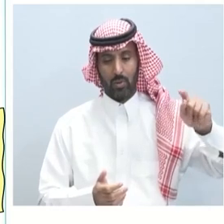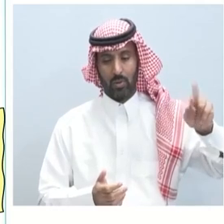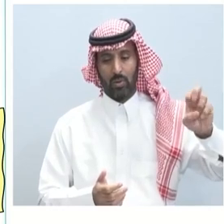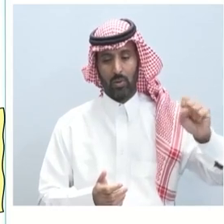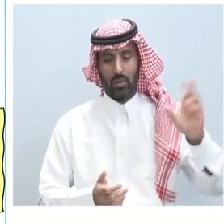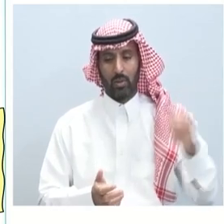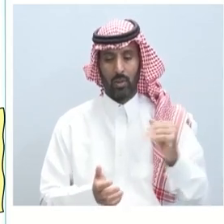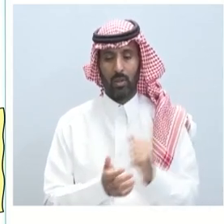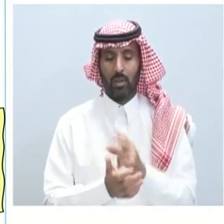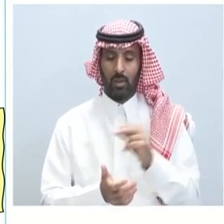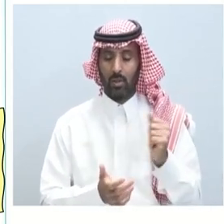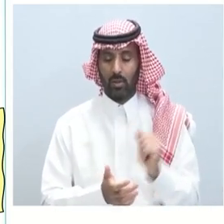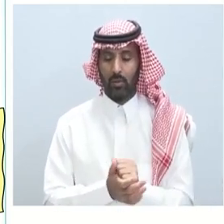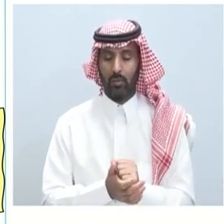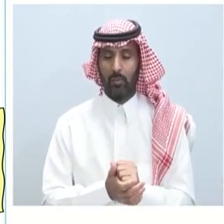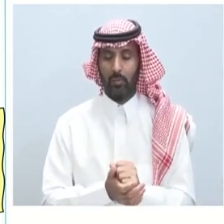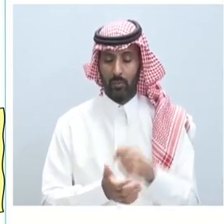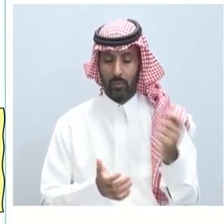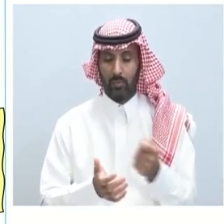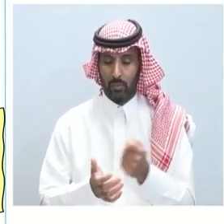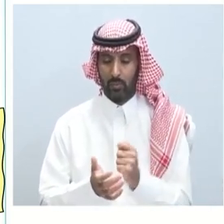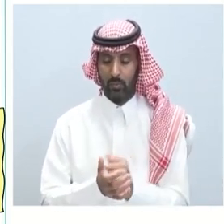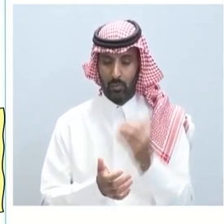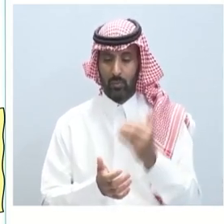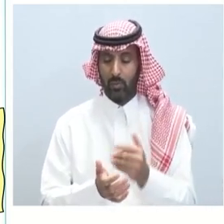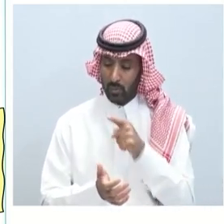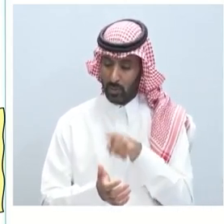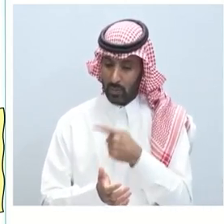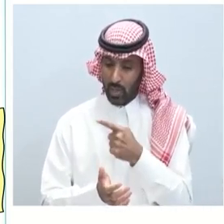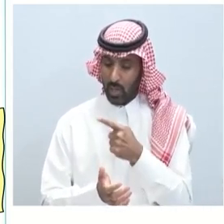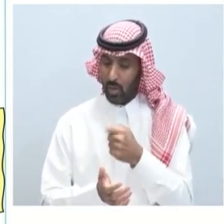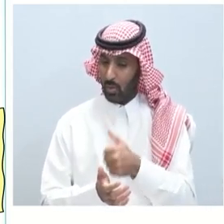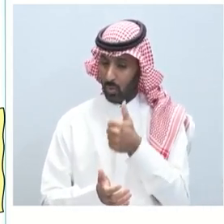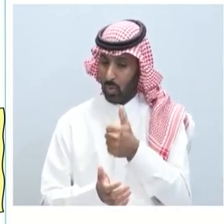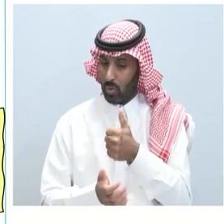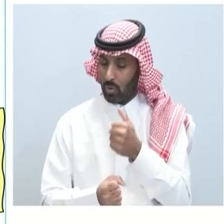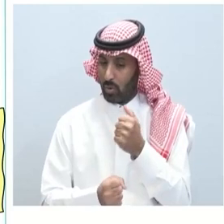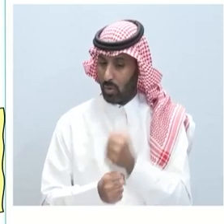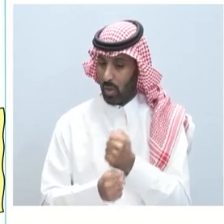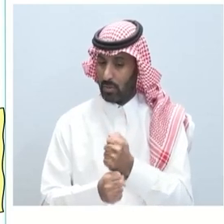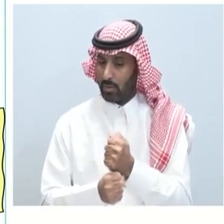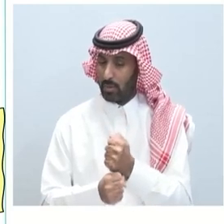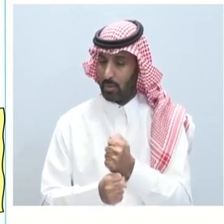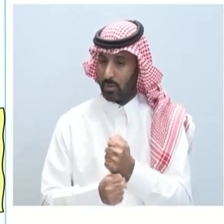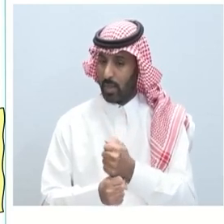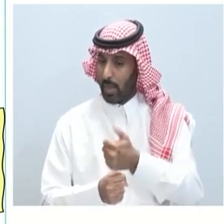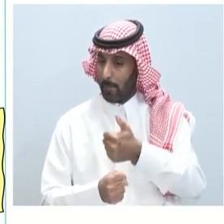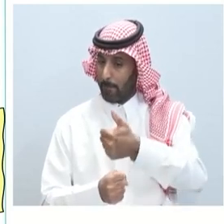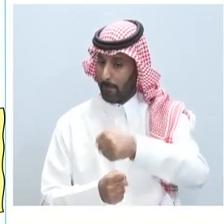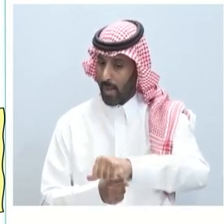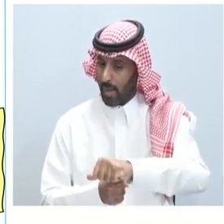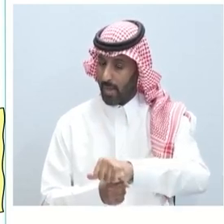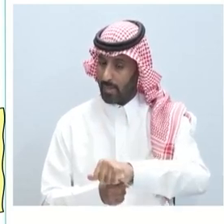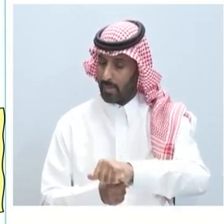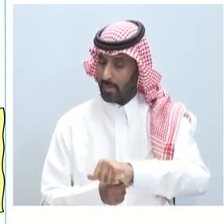So right actions are good actions called moral or ethical. Bad actions might